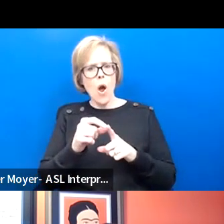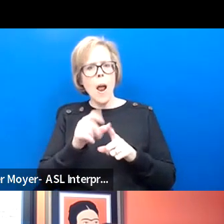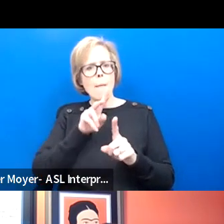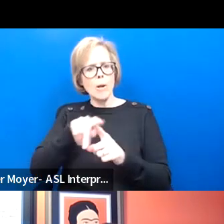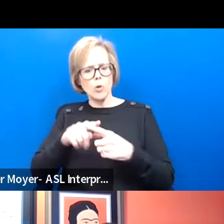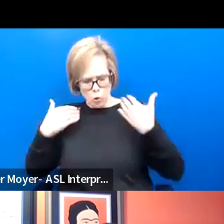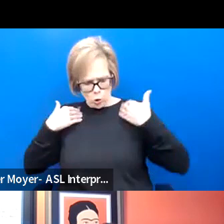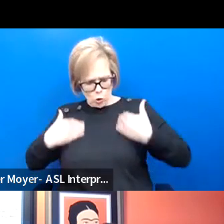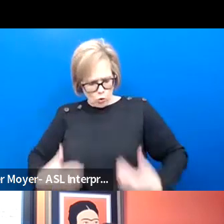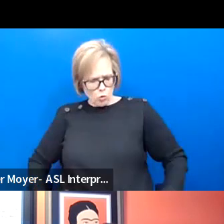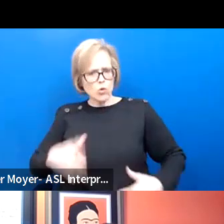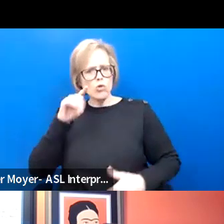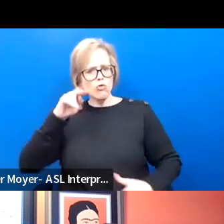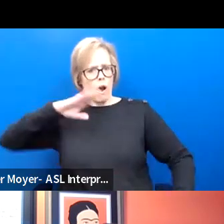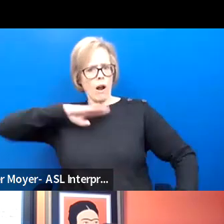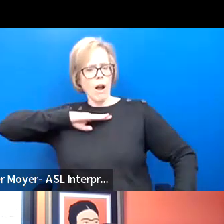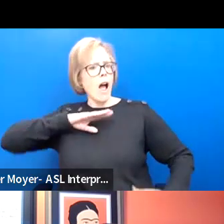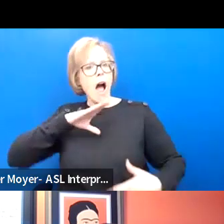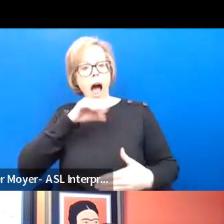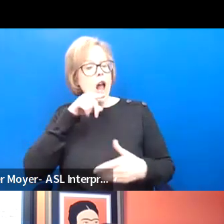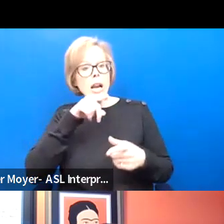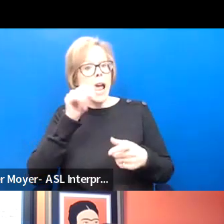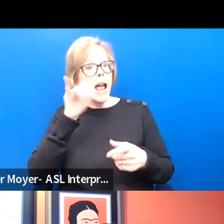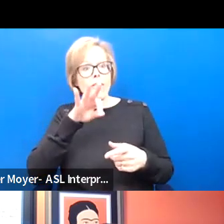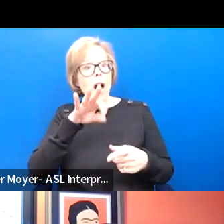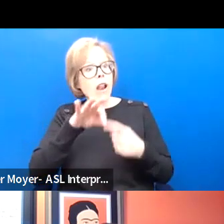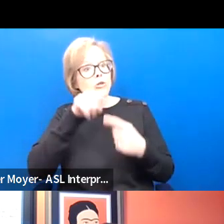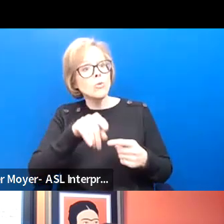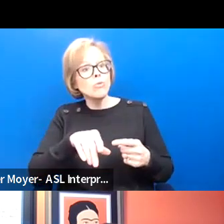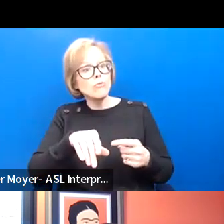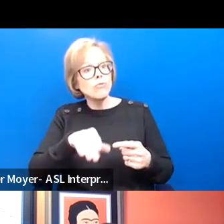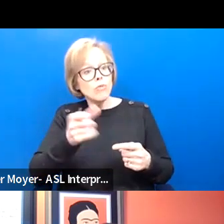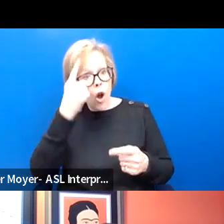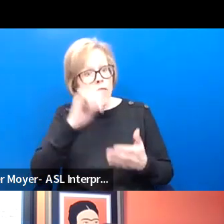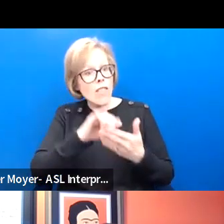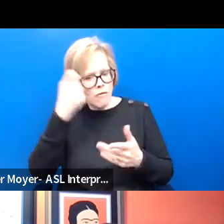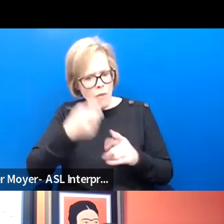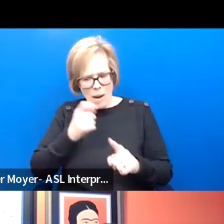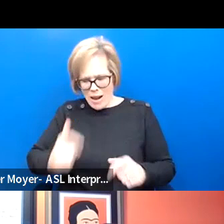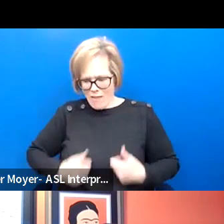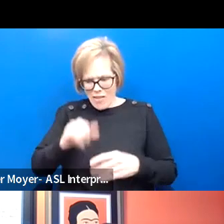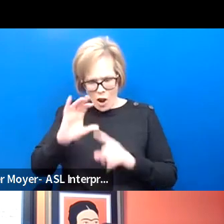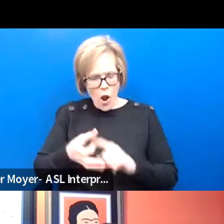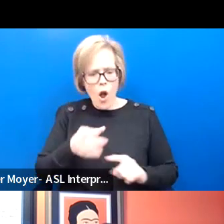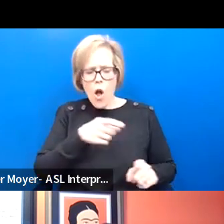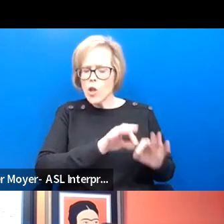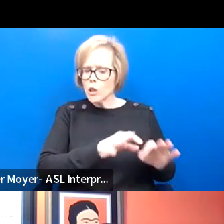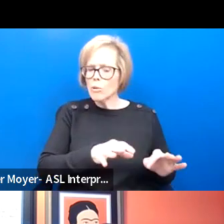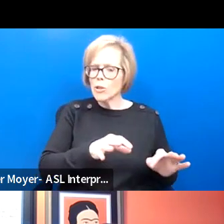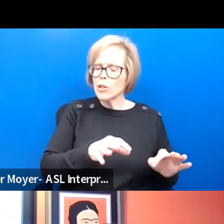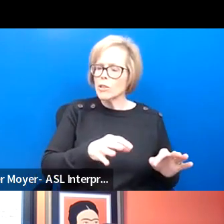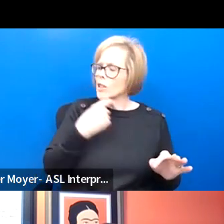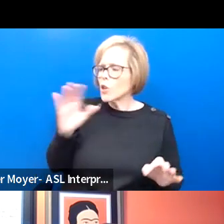you would not know that unless you had had the experience of living in that culture with people. And so the interpreter knew that and was able to tell me, no,